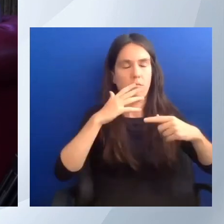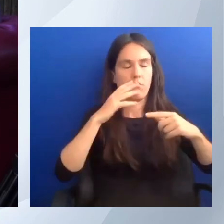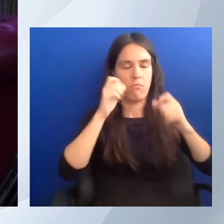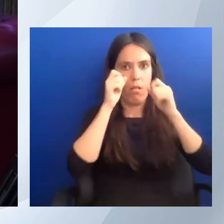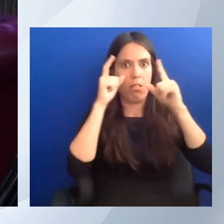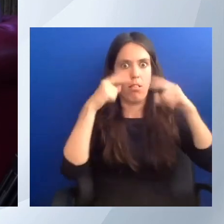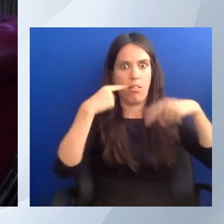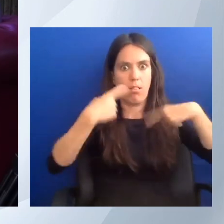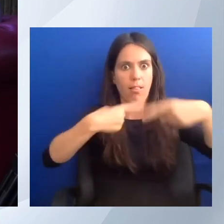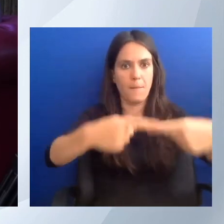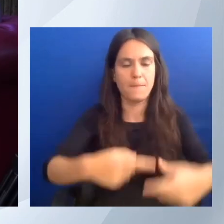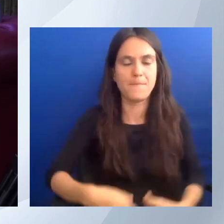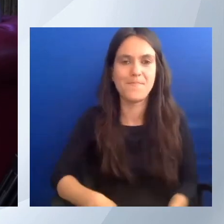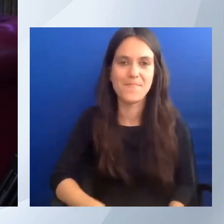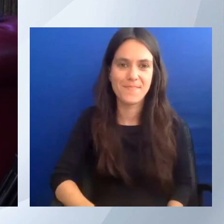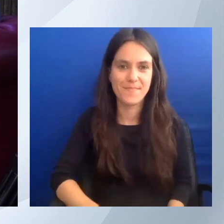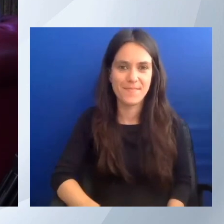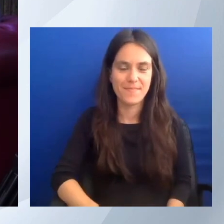So